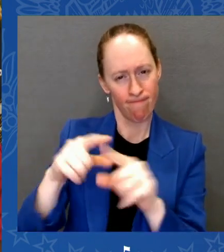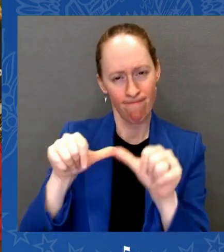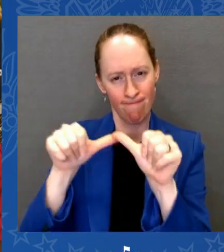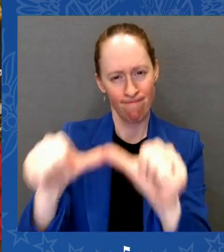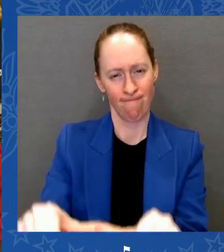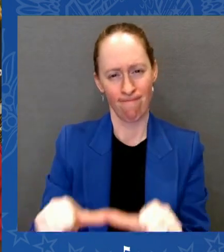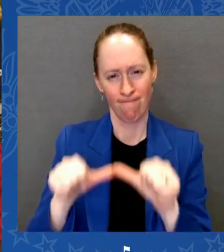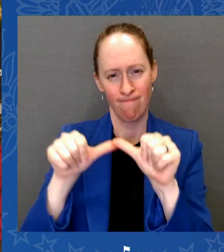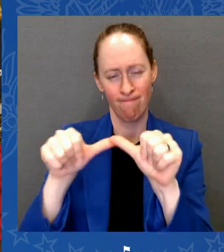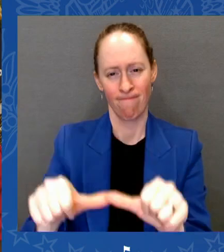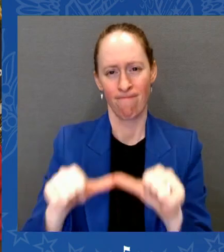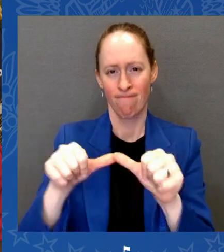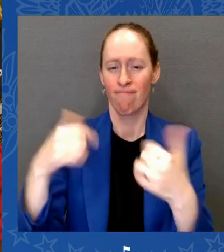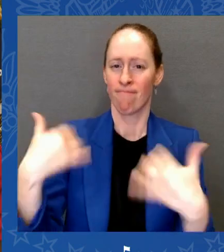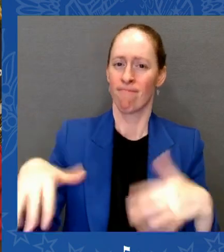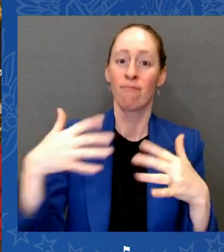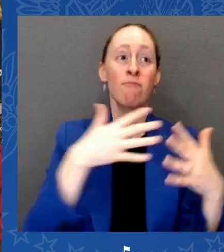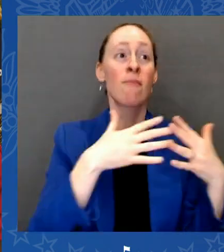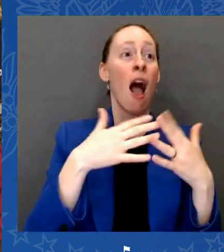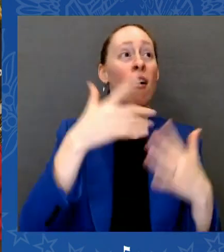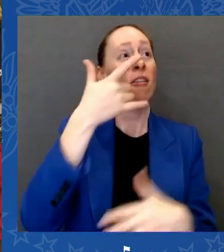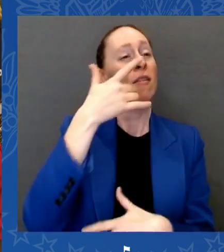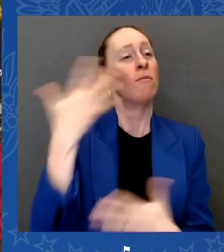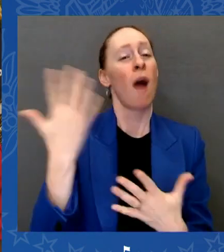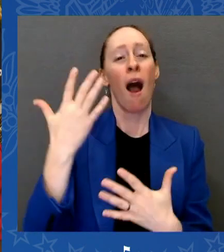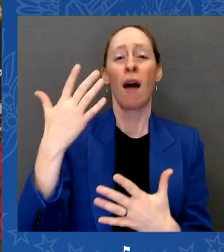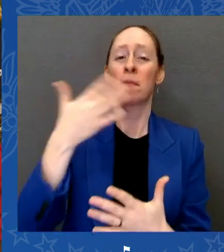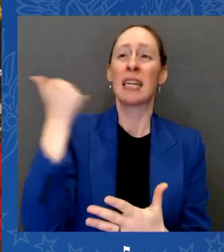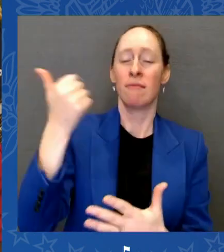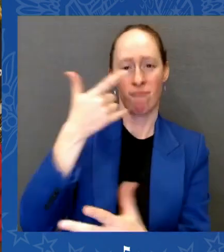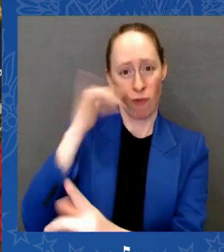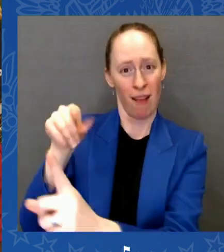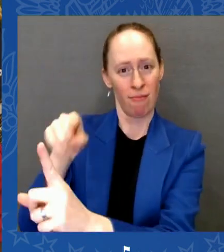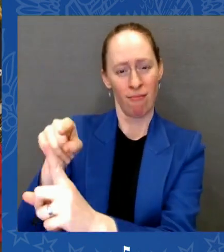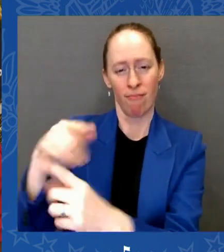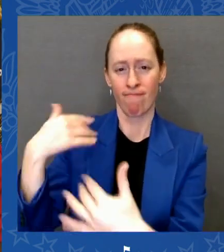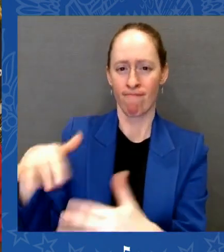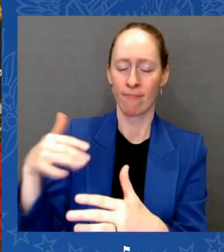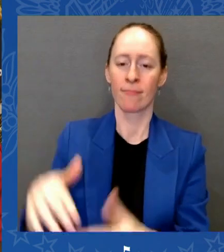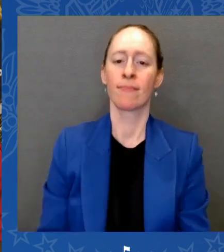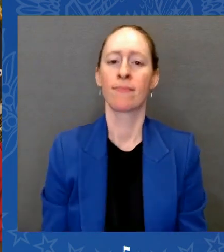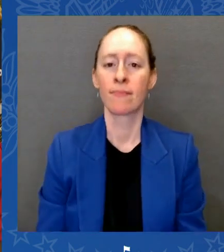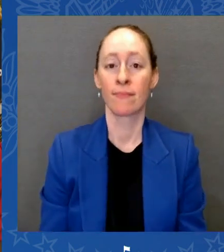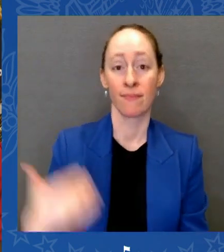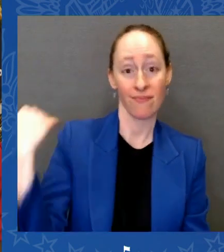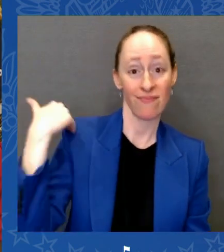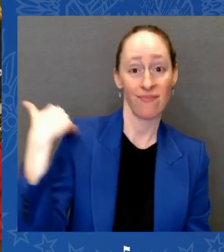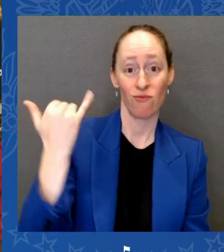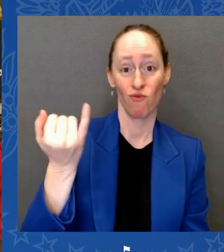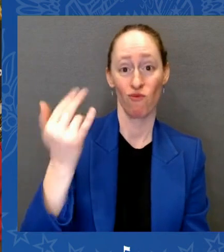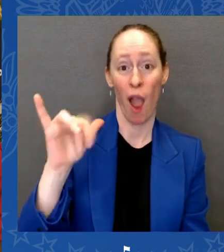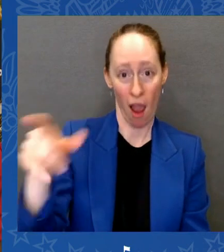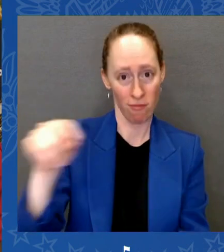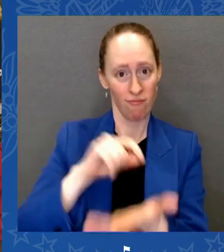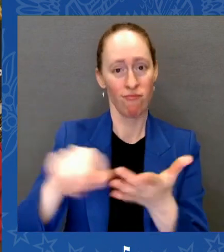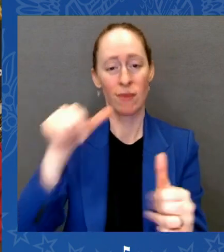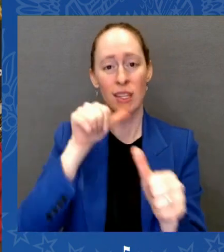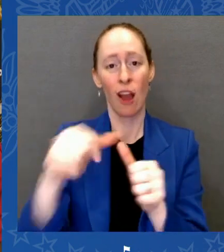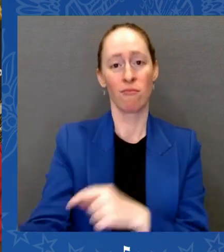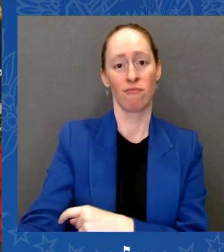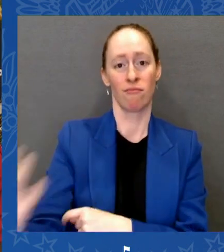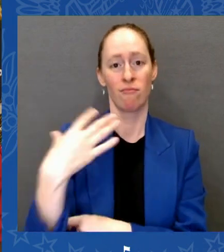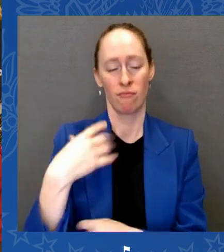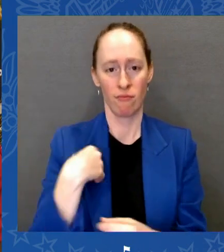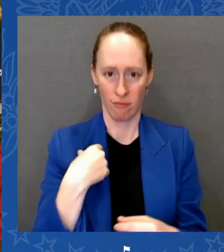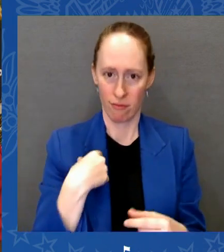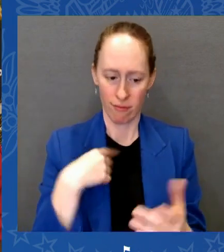ask for special treatment, even though we've been working on a release from the day one. She requested a simple quote, "Please don't forget about me